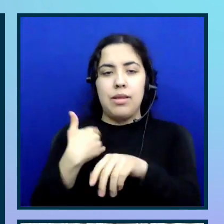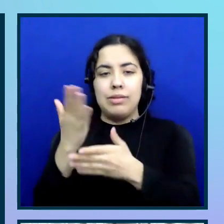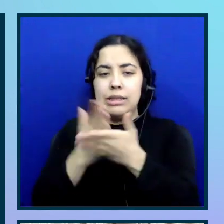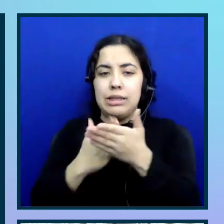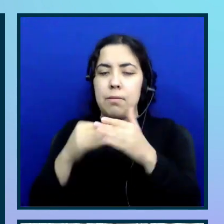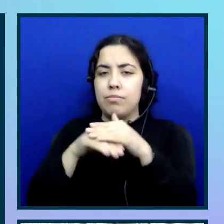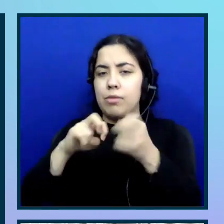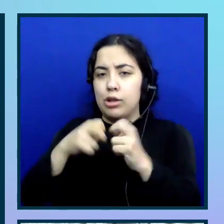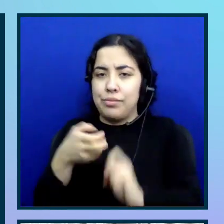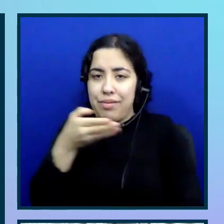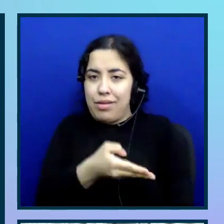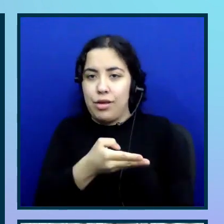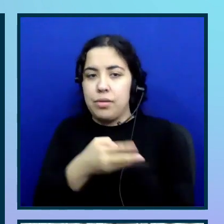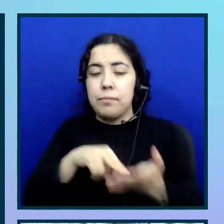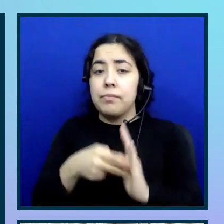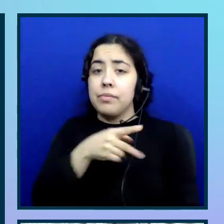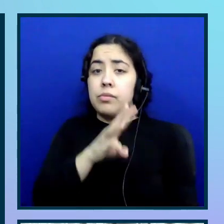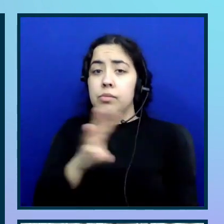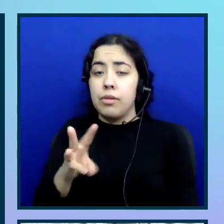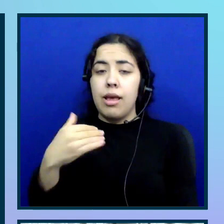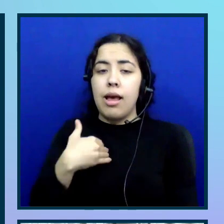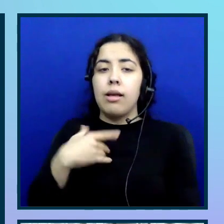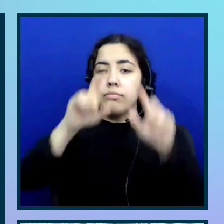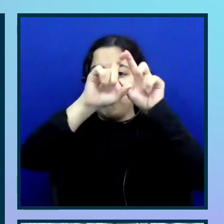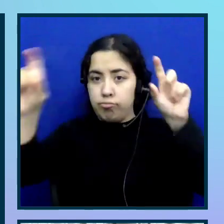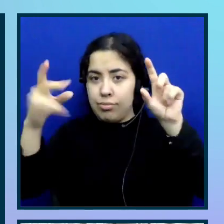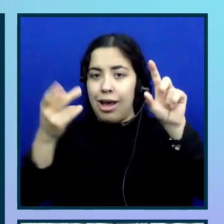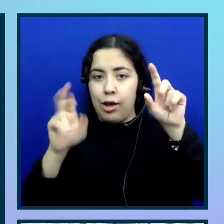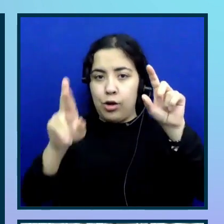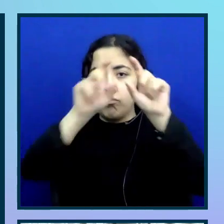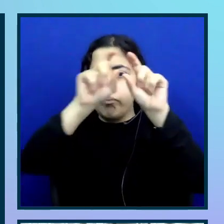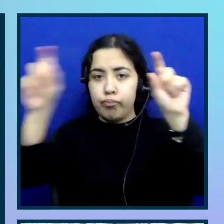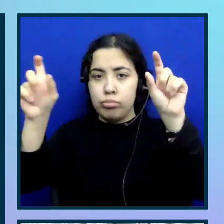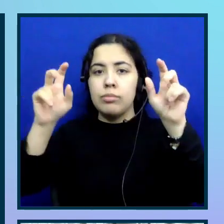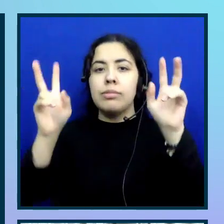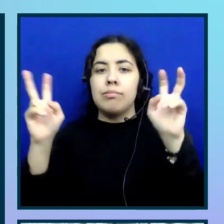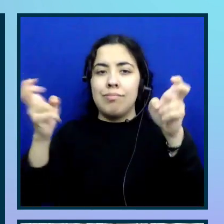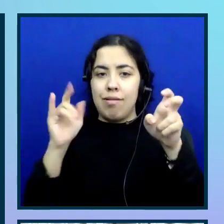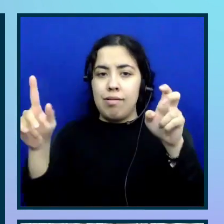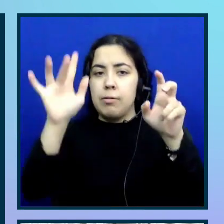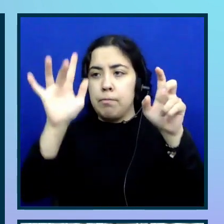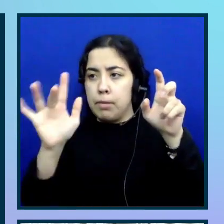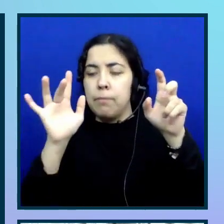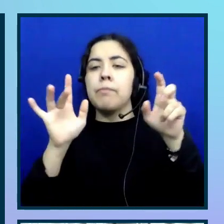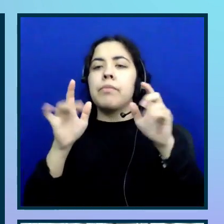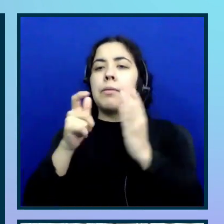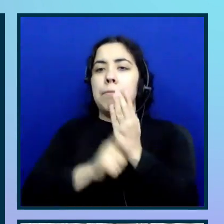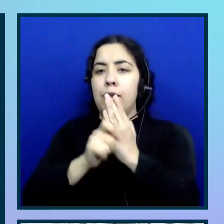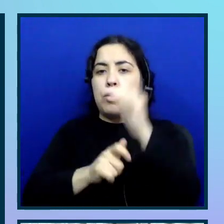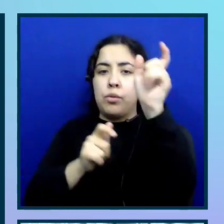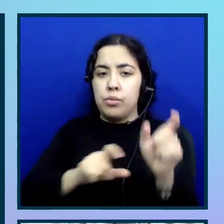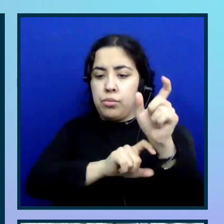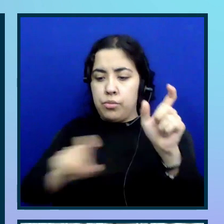accessibility issues built in. So this page consists of a header with a title link along with some menu items, along with a hero